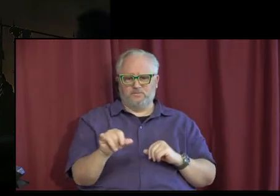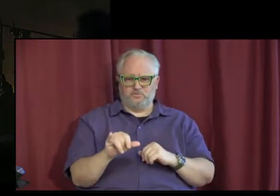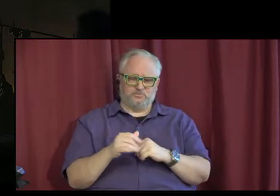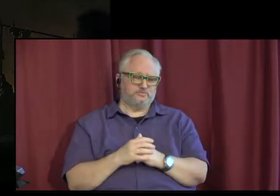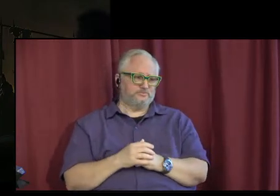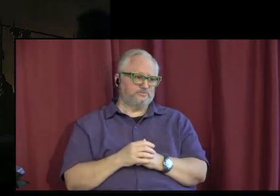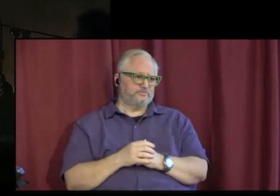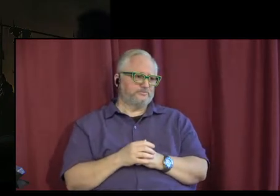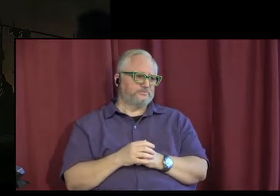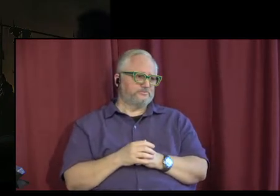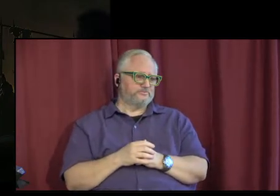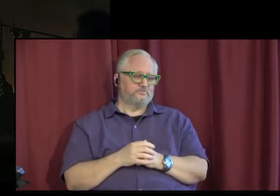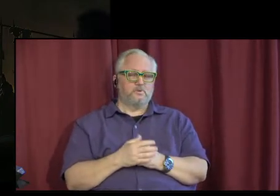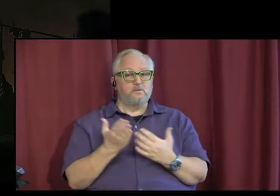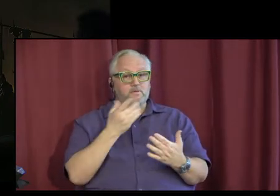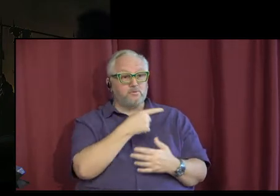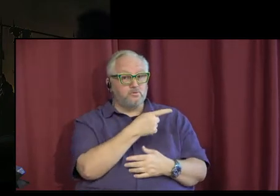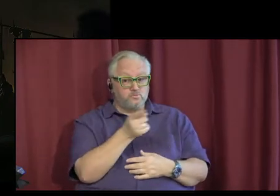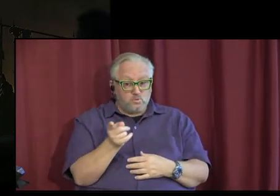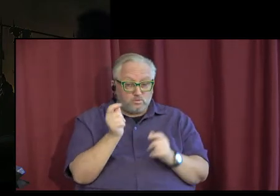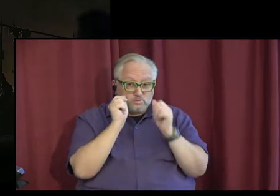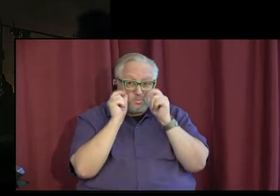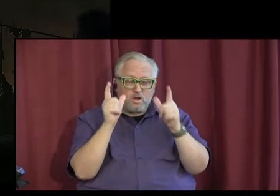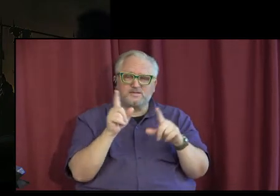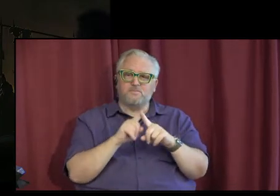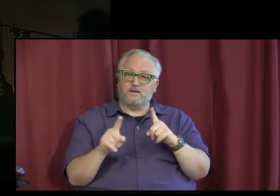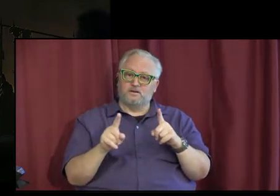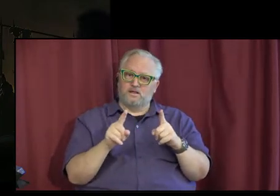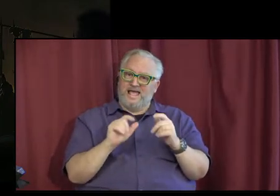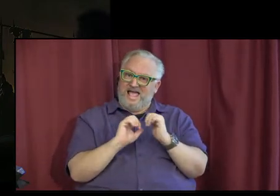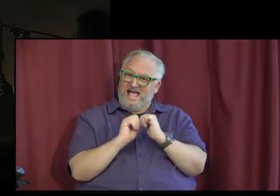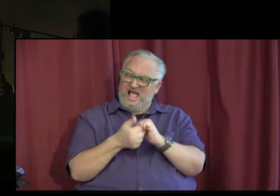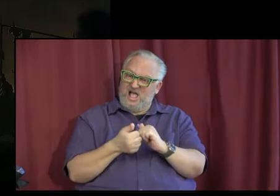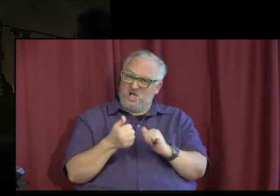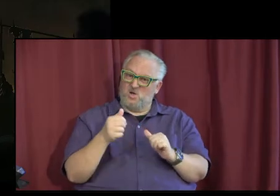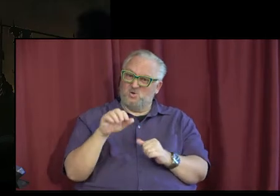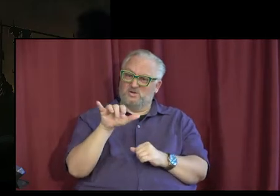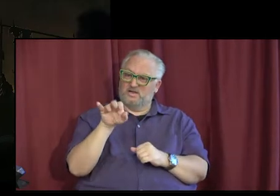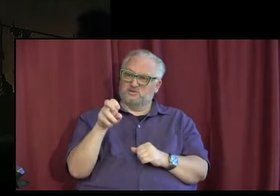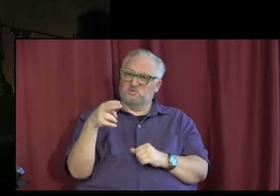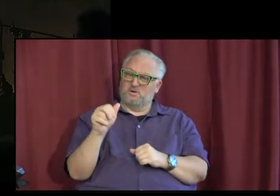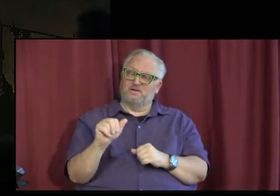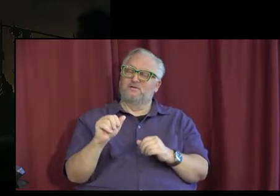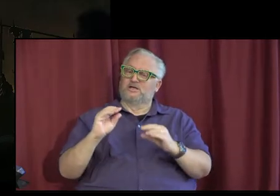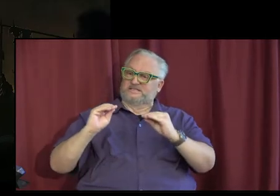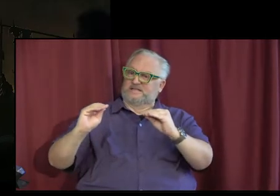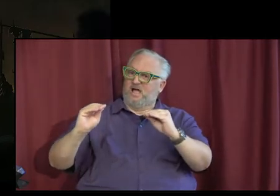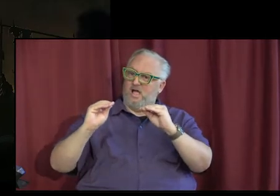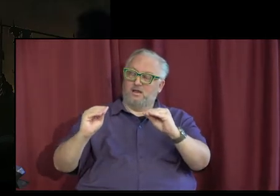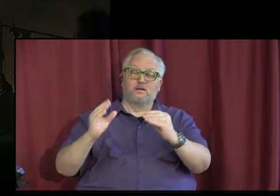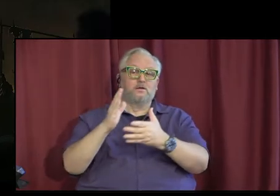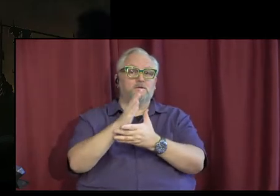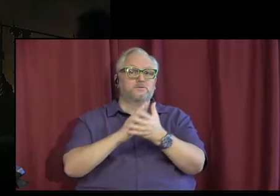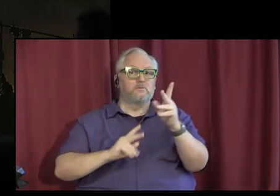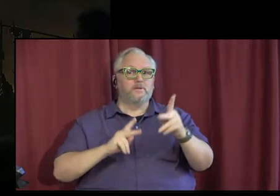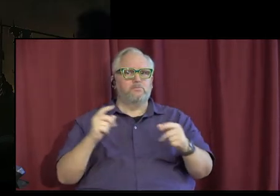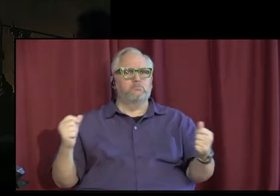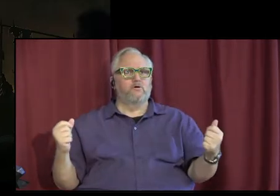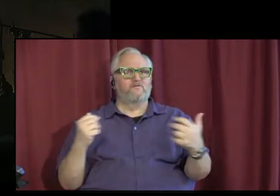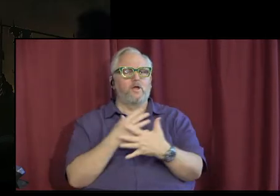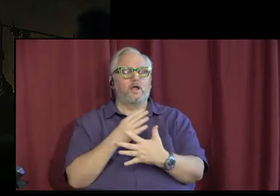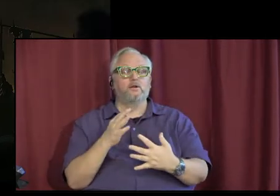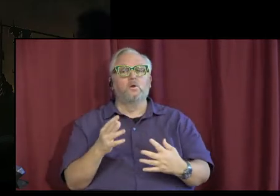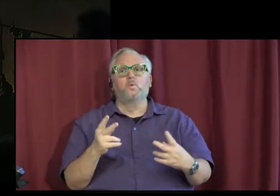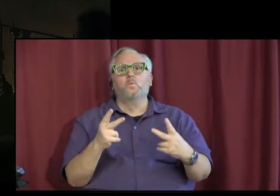Now, it might surprise you, but those teachings made some people angry and afraid, especially people in power. And Yeshua